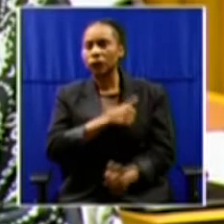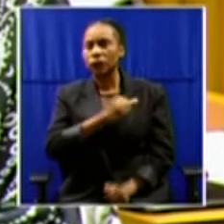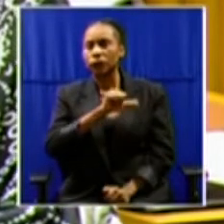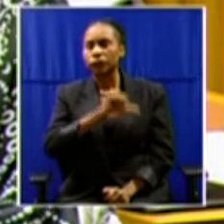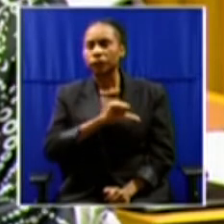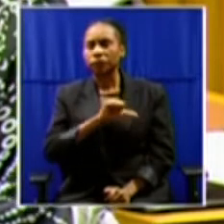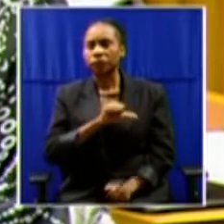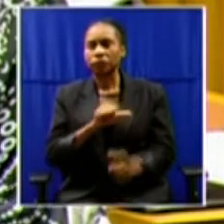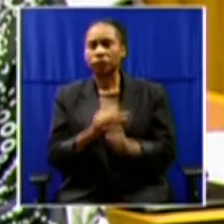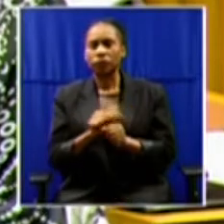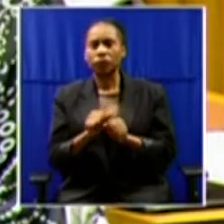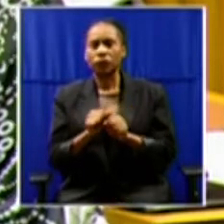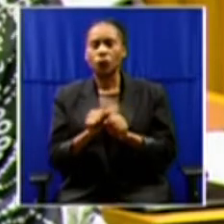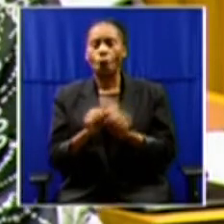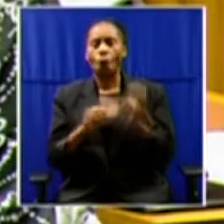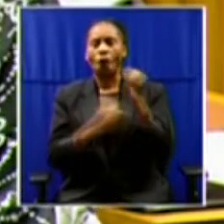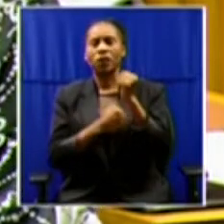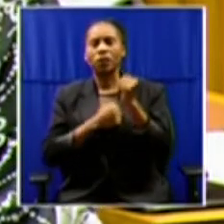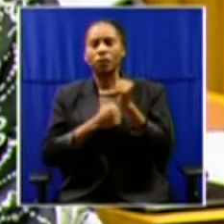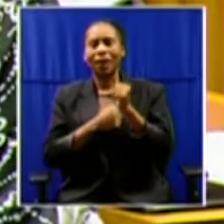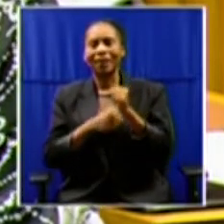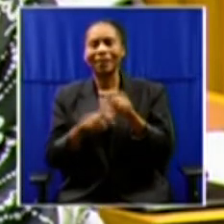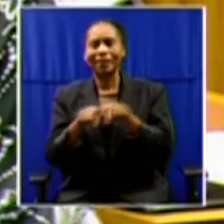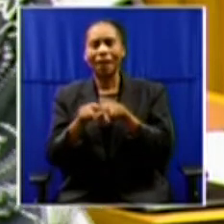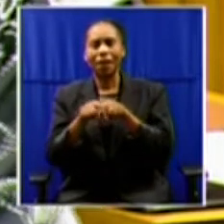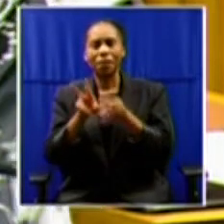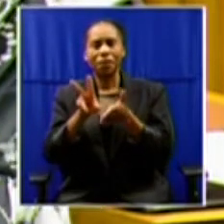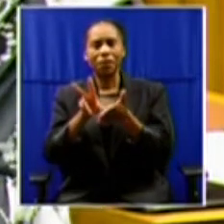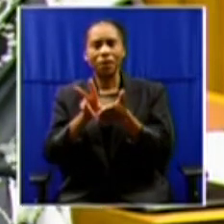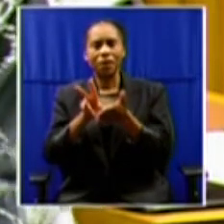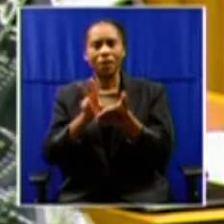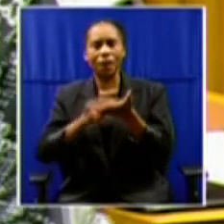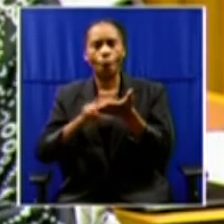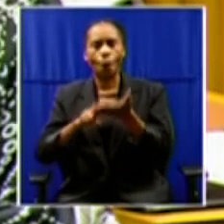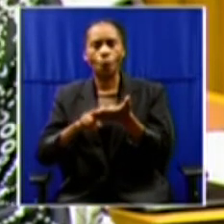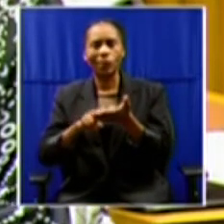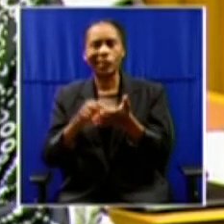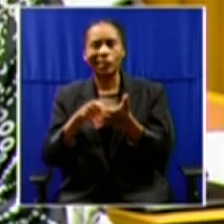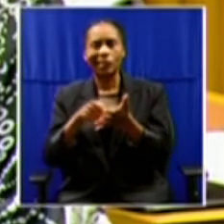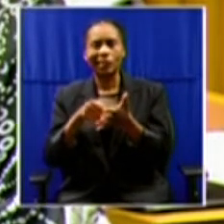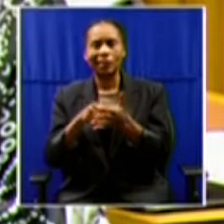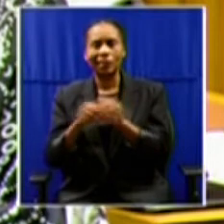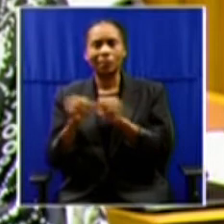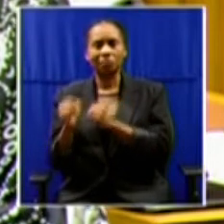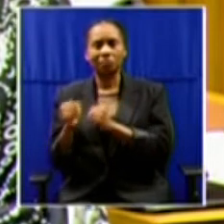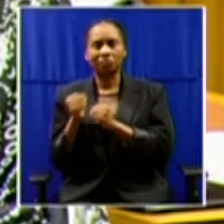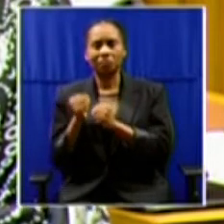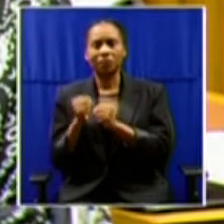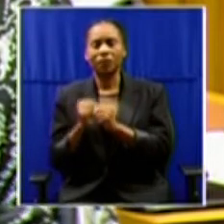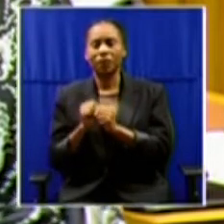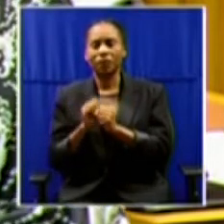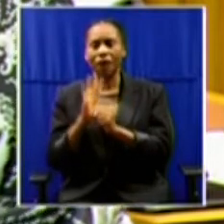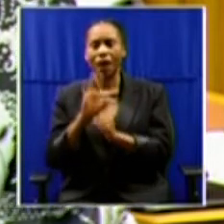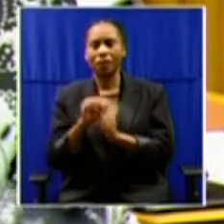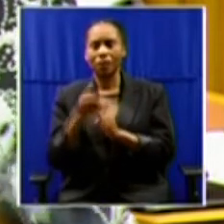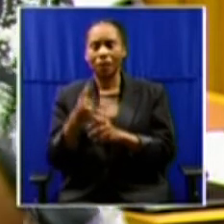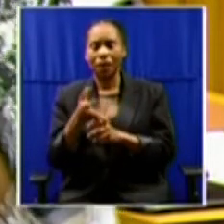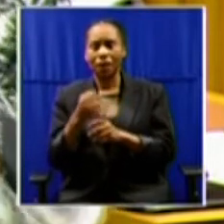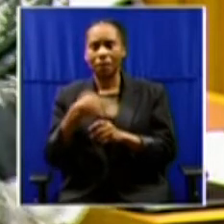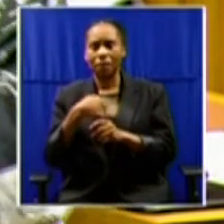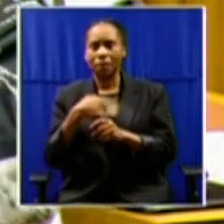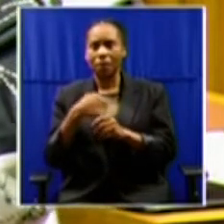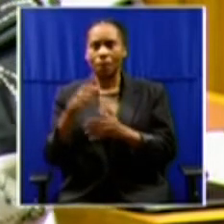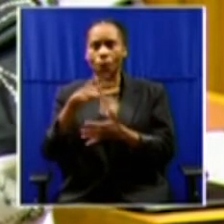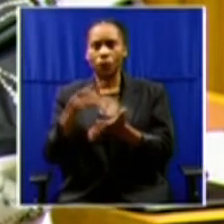keep such records of the nature requested here, and I'm therefore not in a position to give